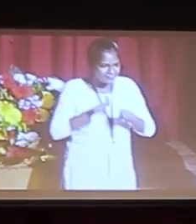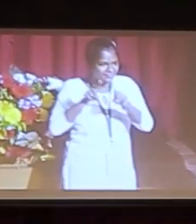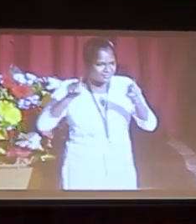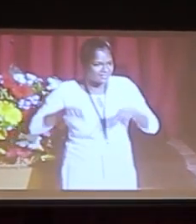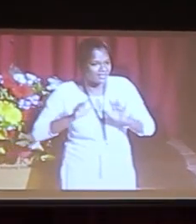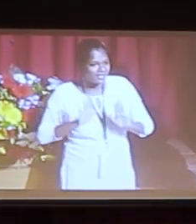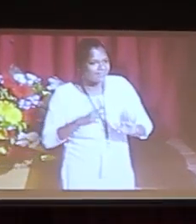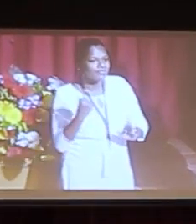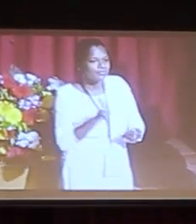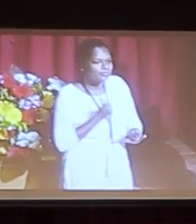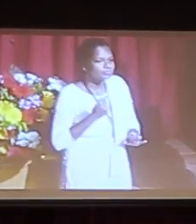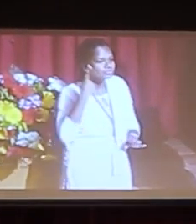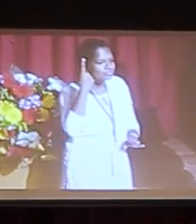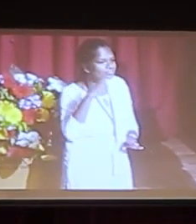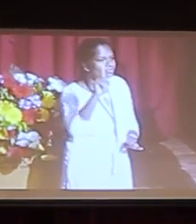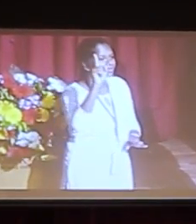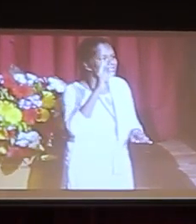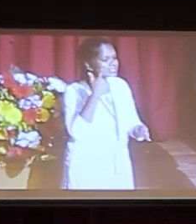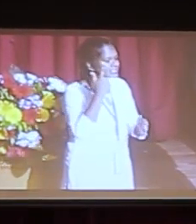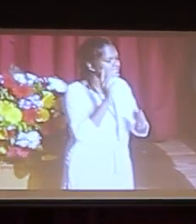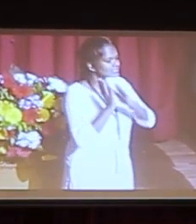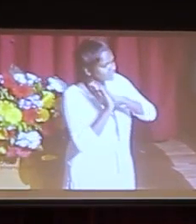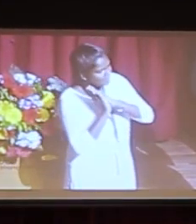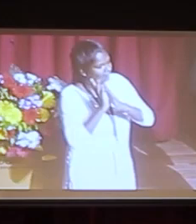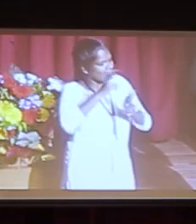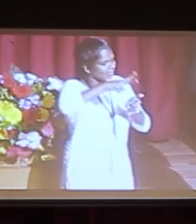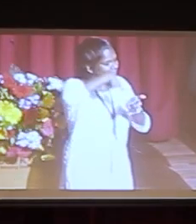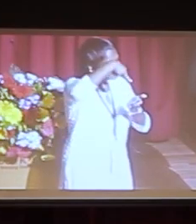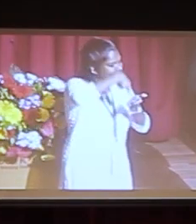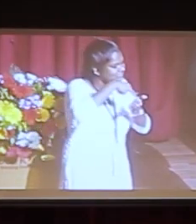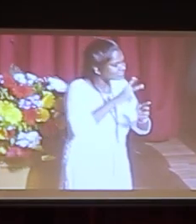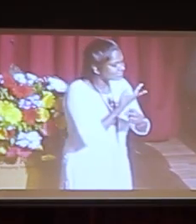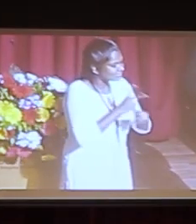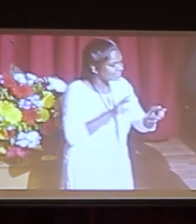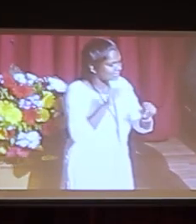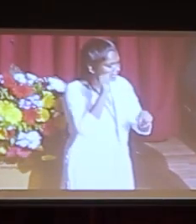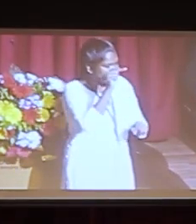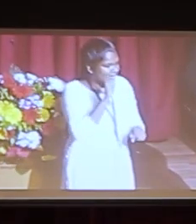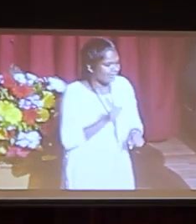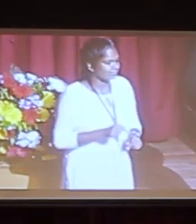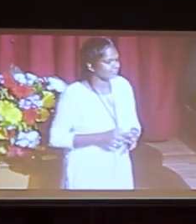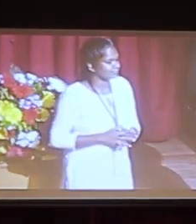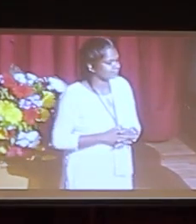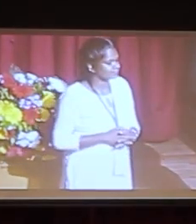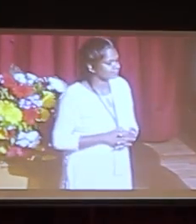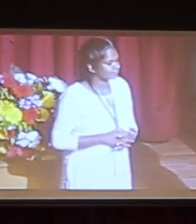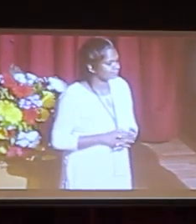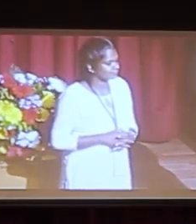can use for making sleeping and standing lines. Next slide.